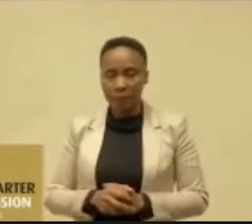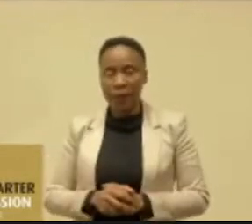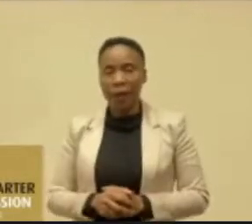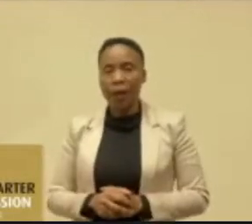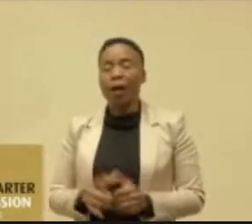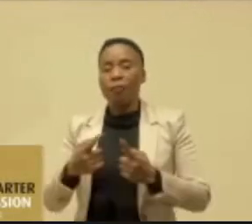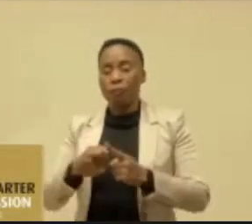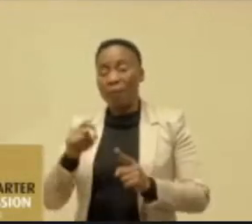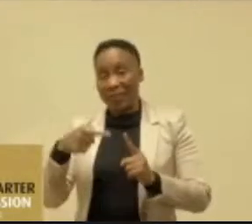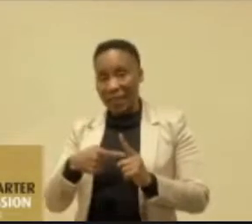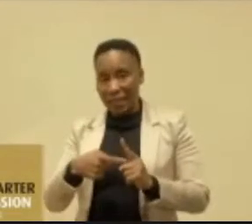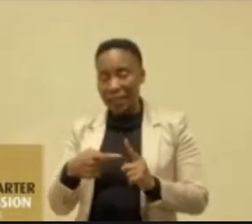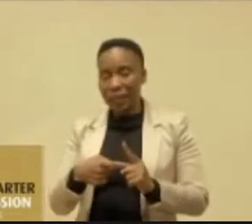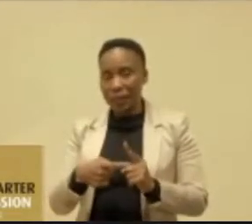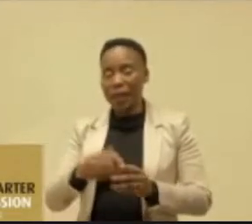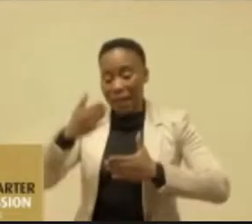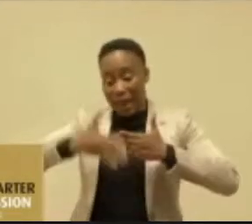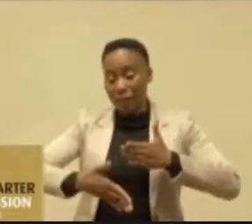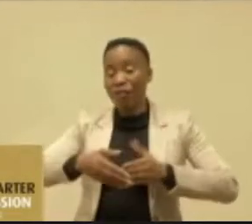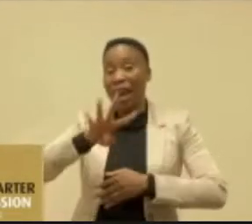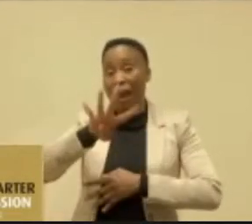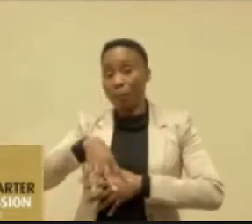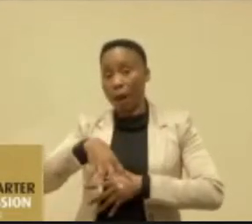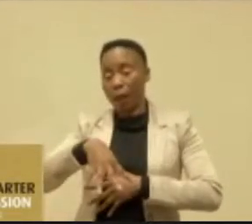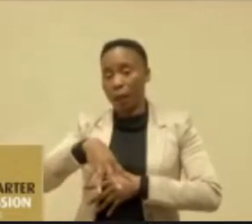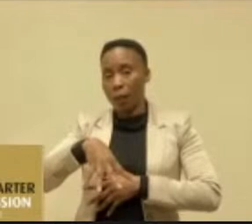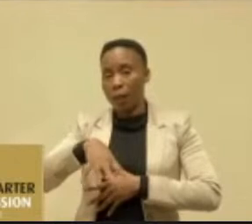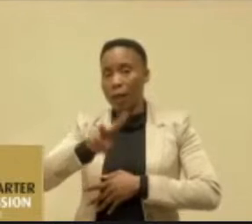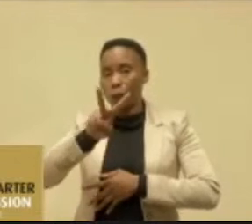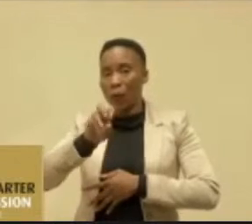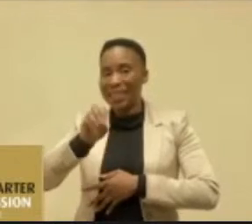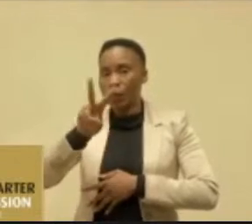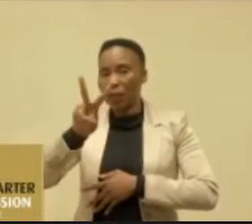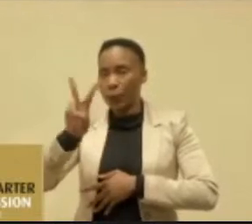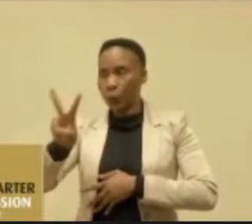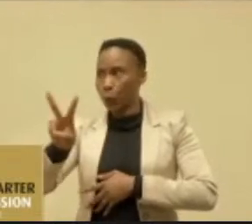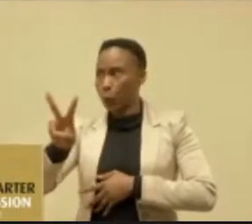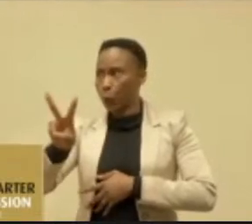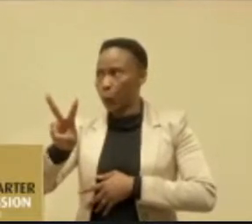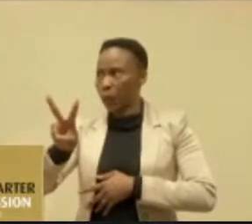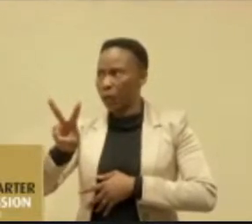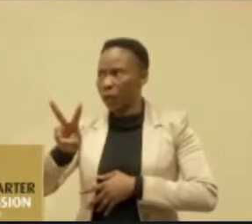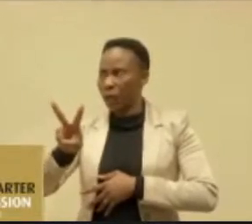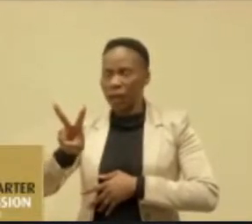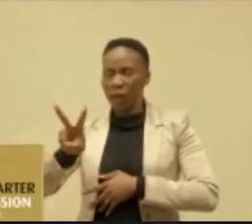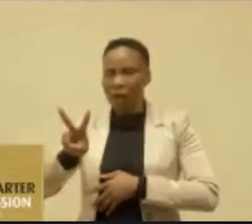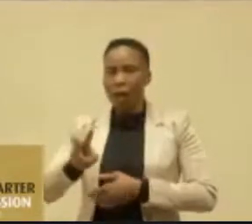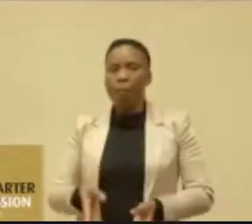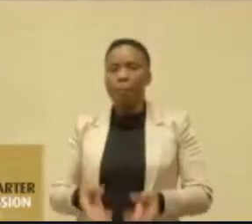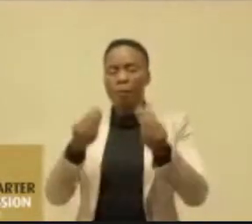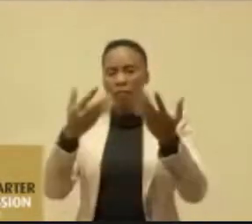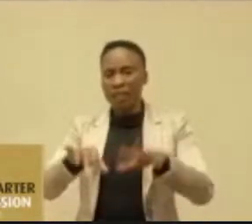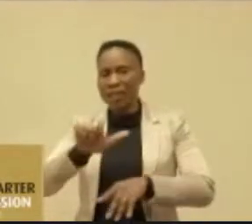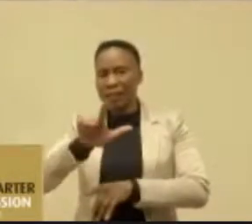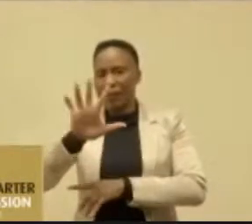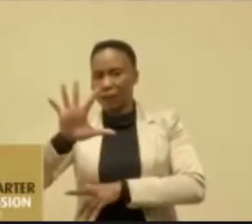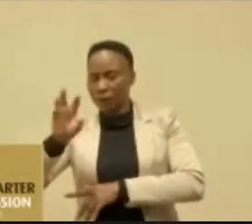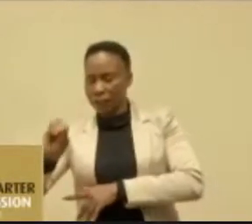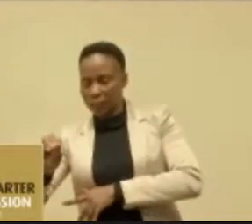as at the end of april 2022 we had received 750